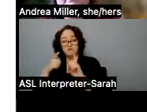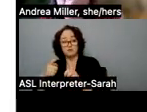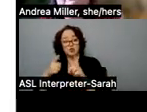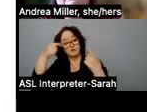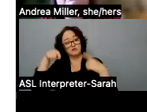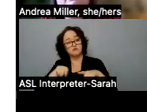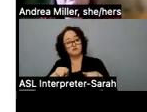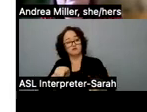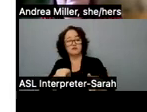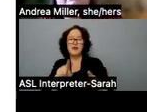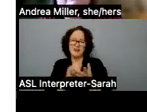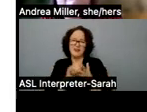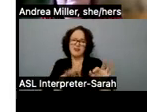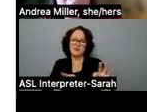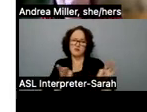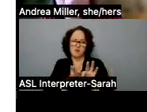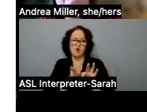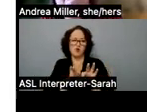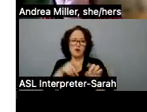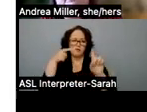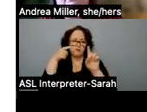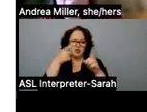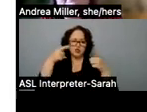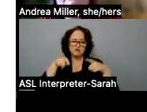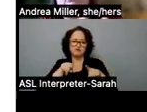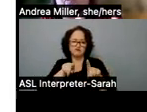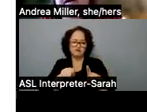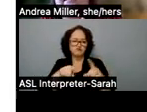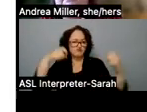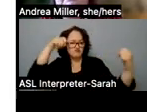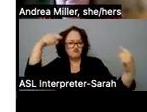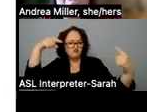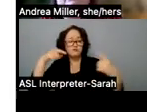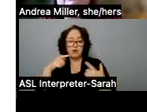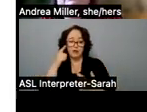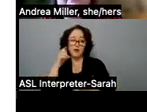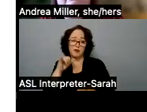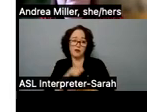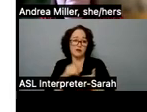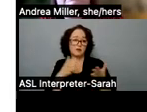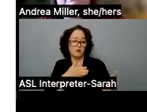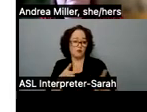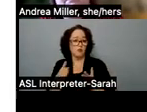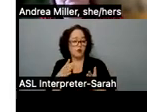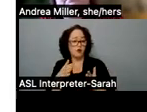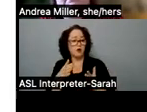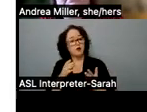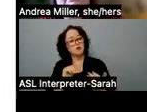mission alignment. I think that that's the way to kind of approach development, is